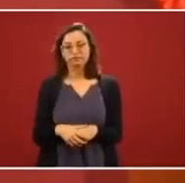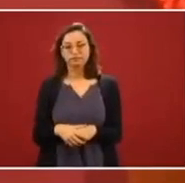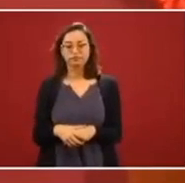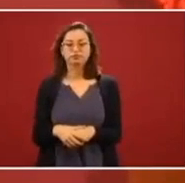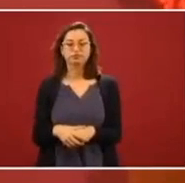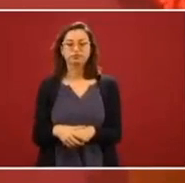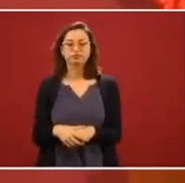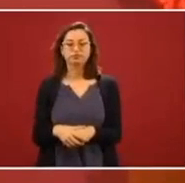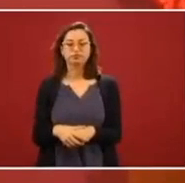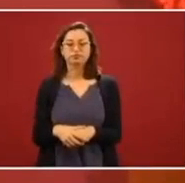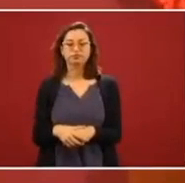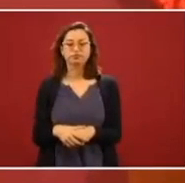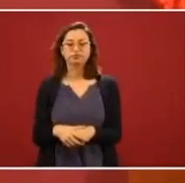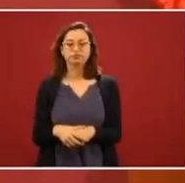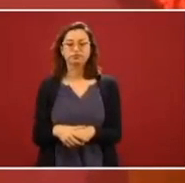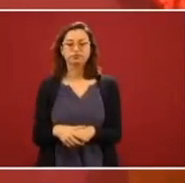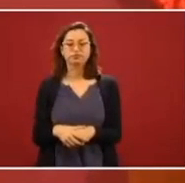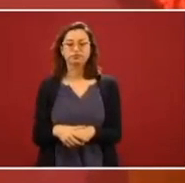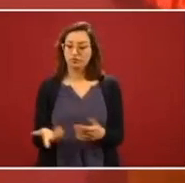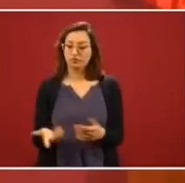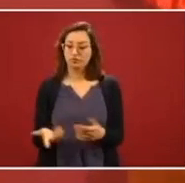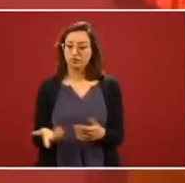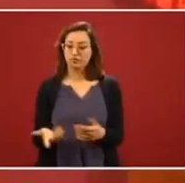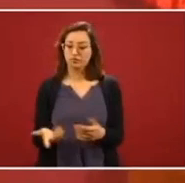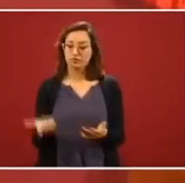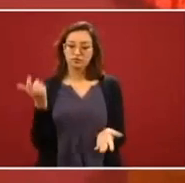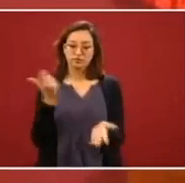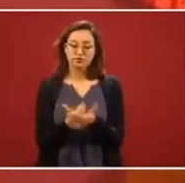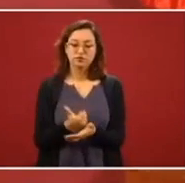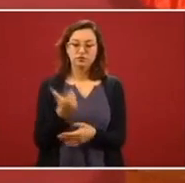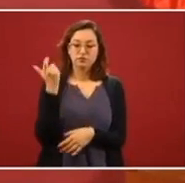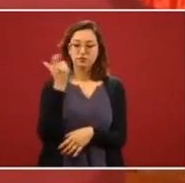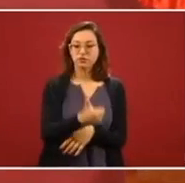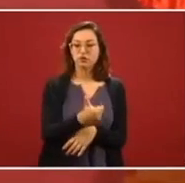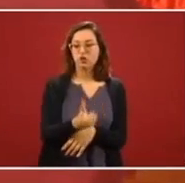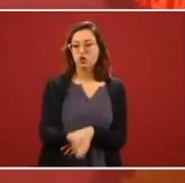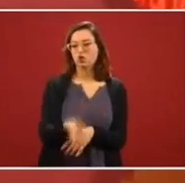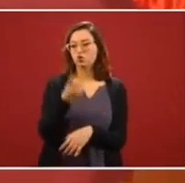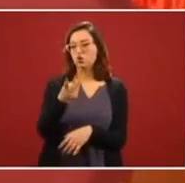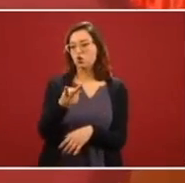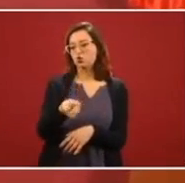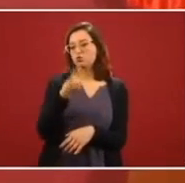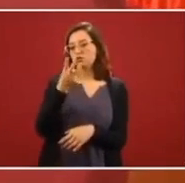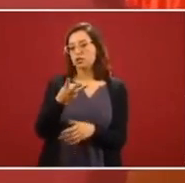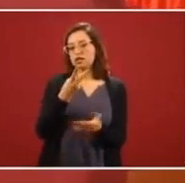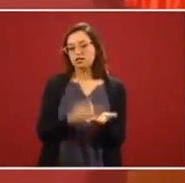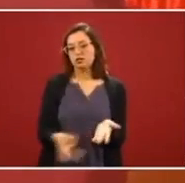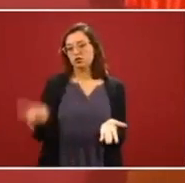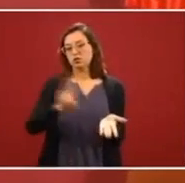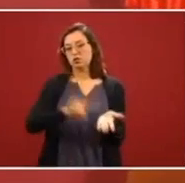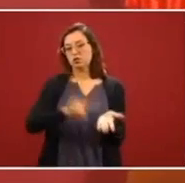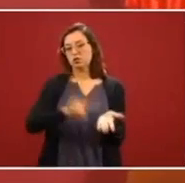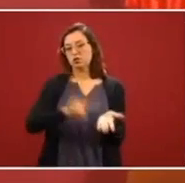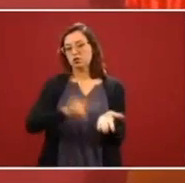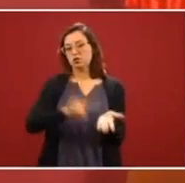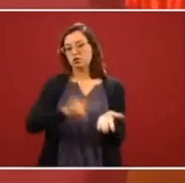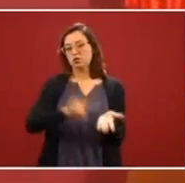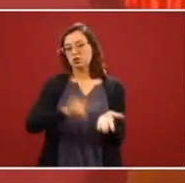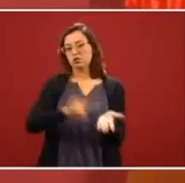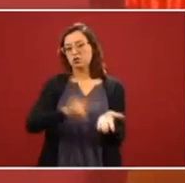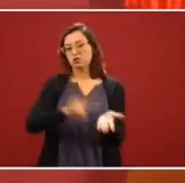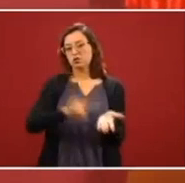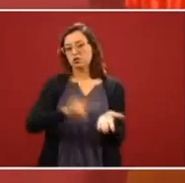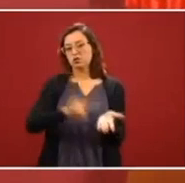se hacían that were also made, pagando 2-3 veces lo que costaba. where